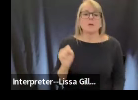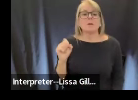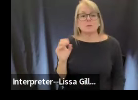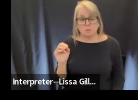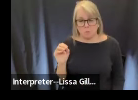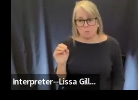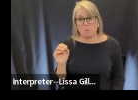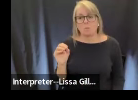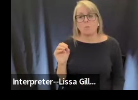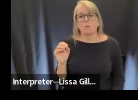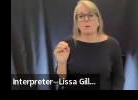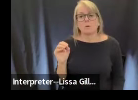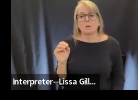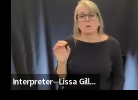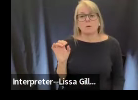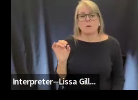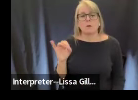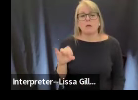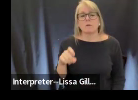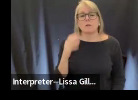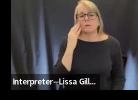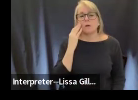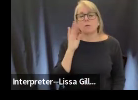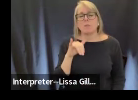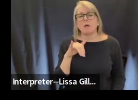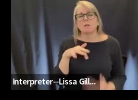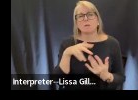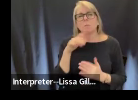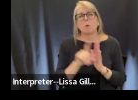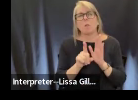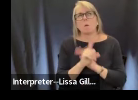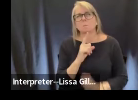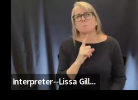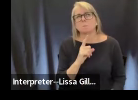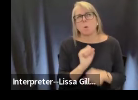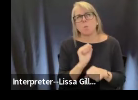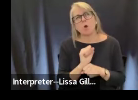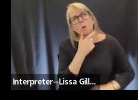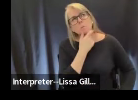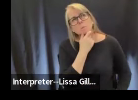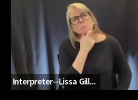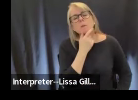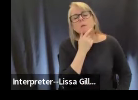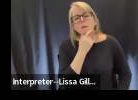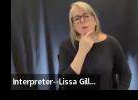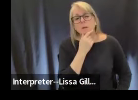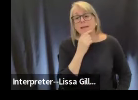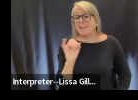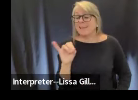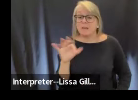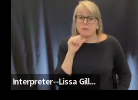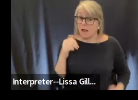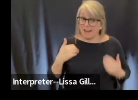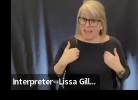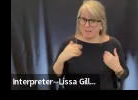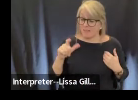of all, for those who need to find out if that smoke alarm works, certainly we want to advise if you do not have a ladder or it's maybe